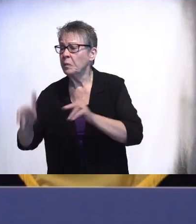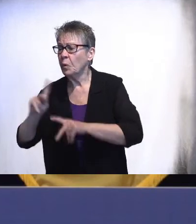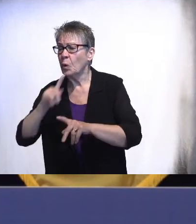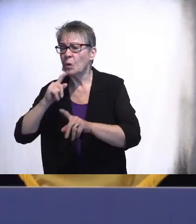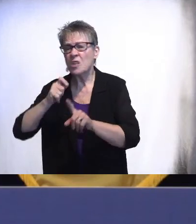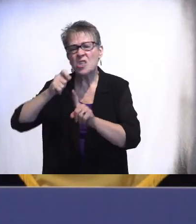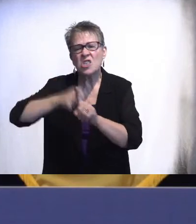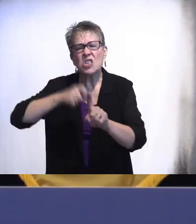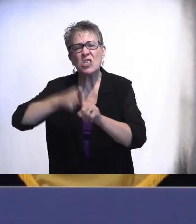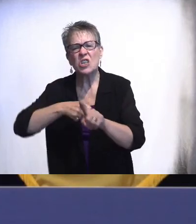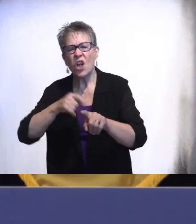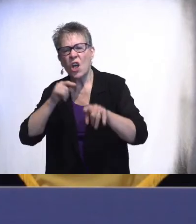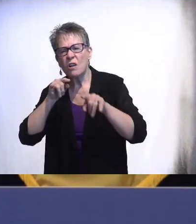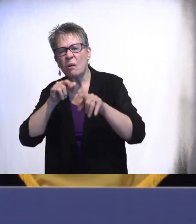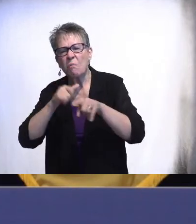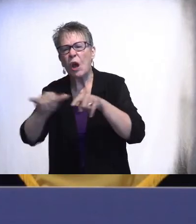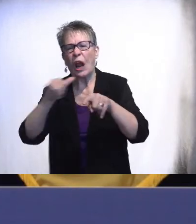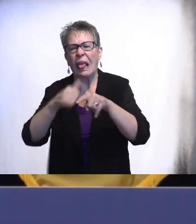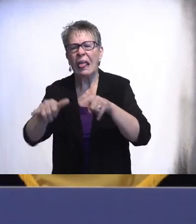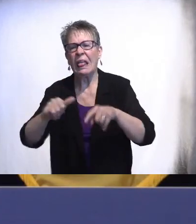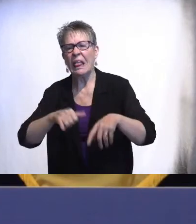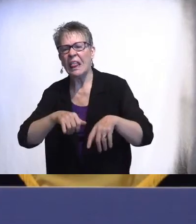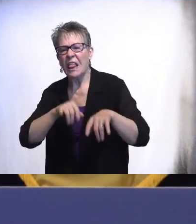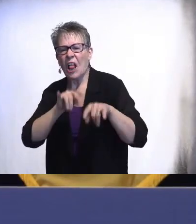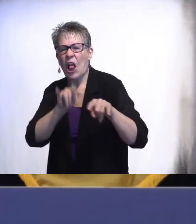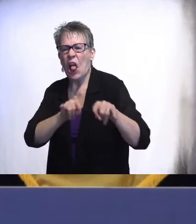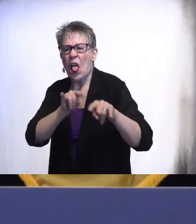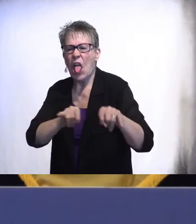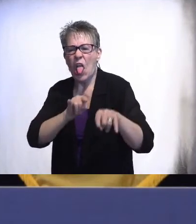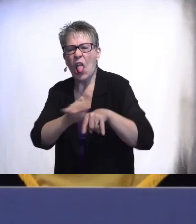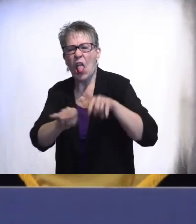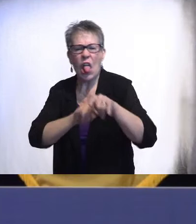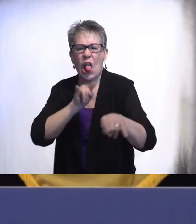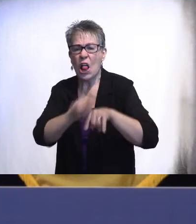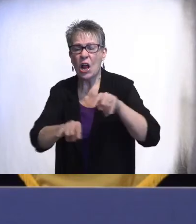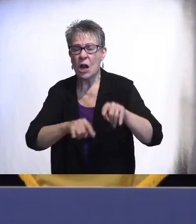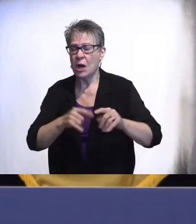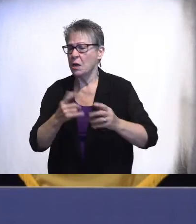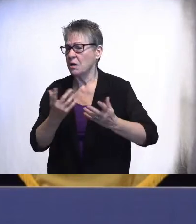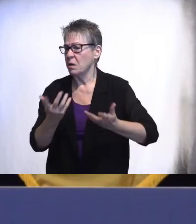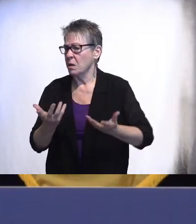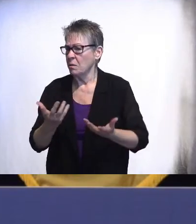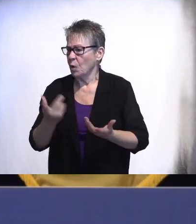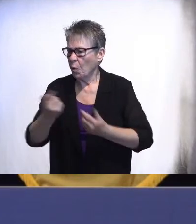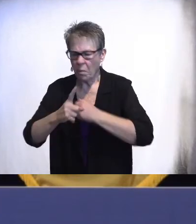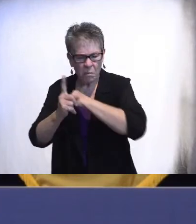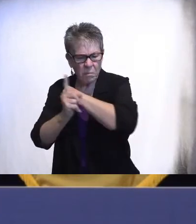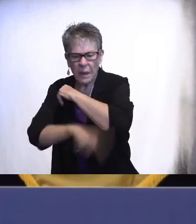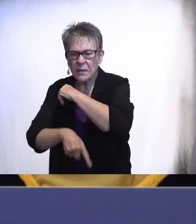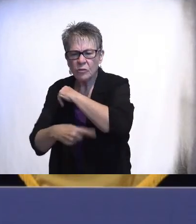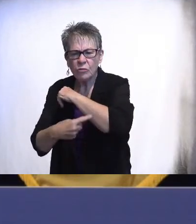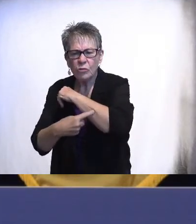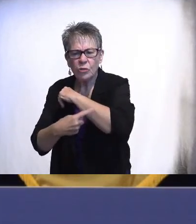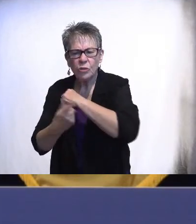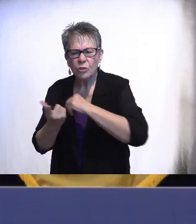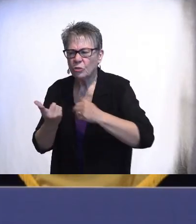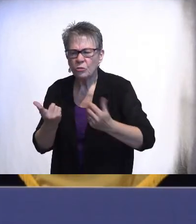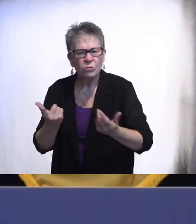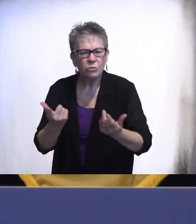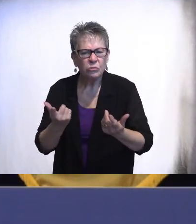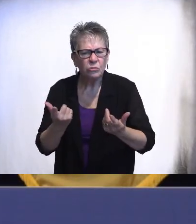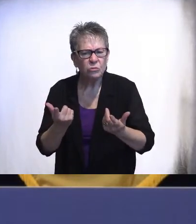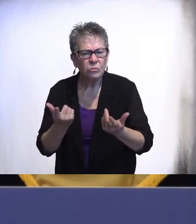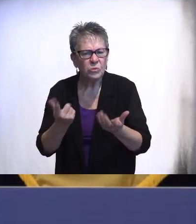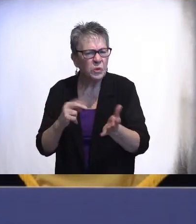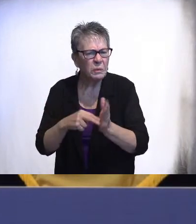or a member of the faculty or whoever in the school wants to wear a mask. Why not just decide this